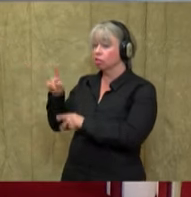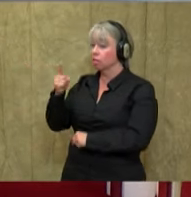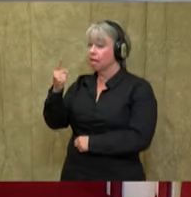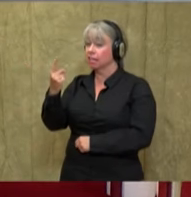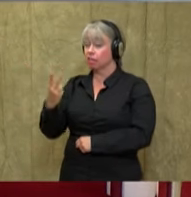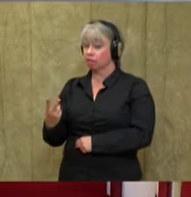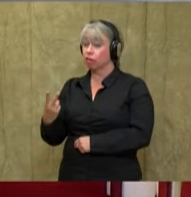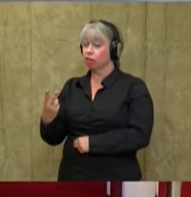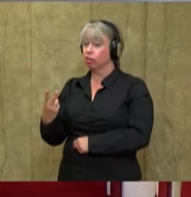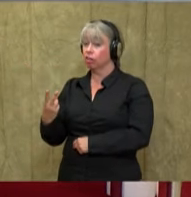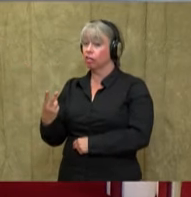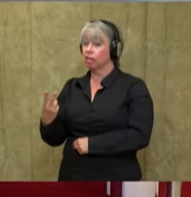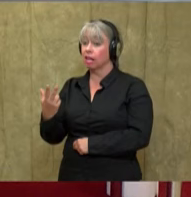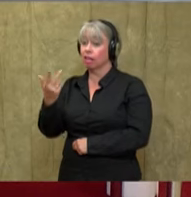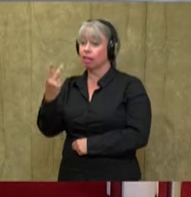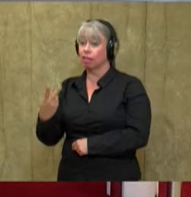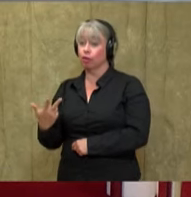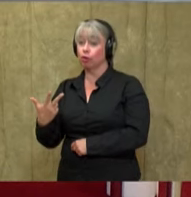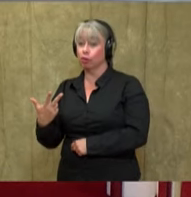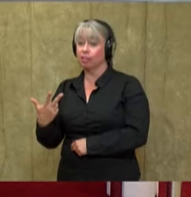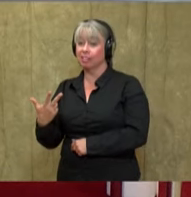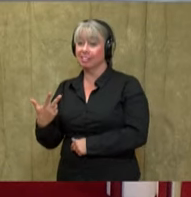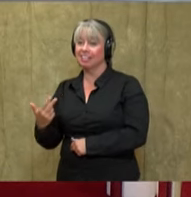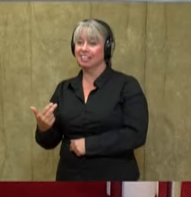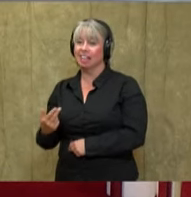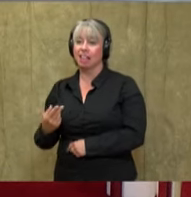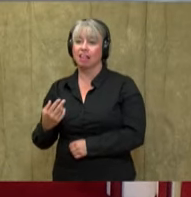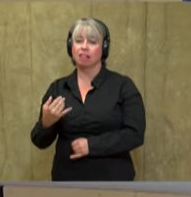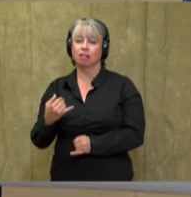Yeah, pretty much. All right, that's one.